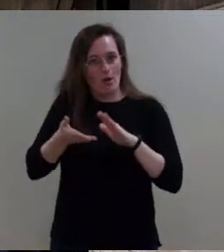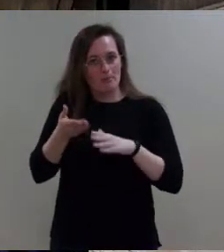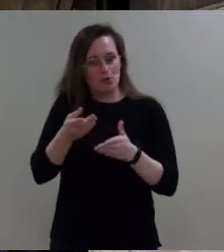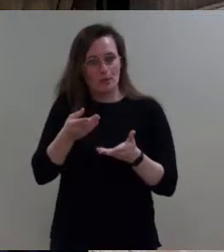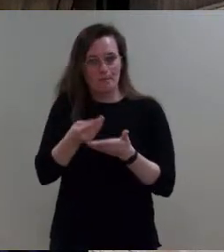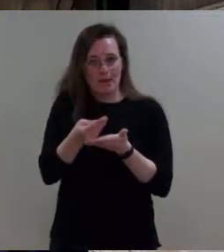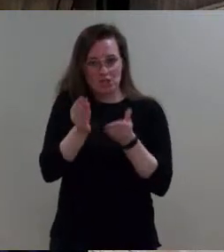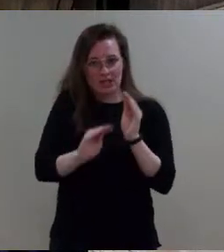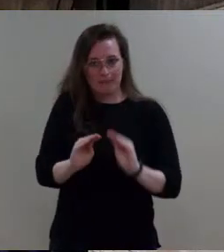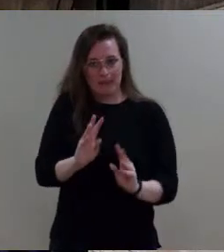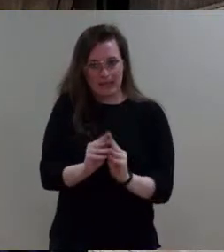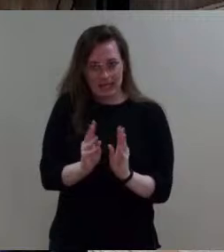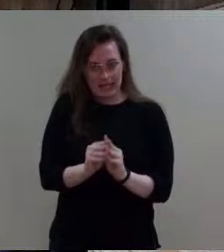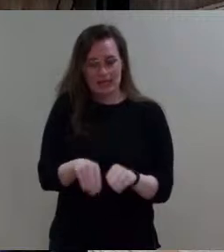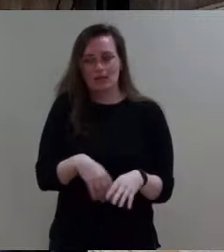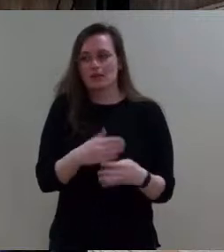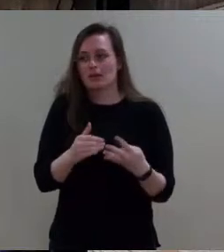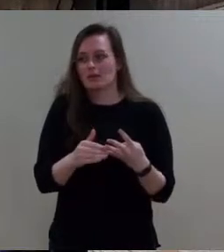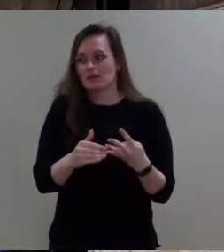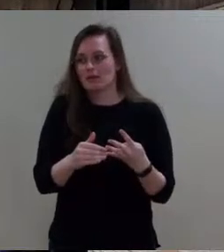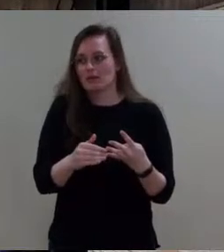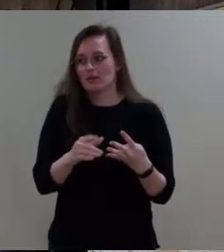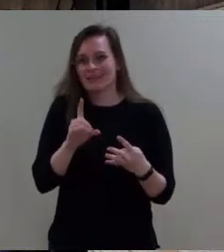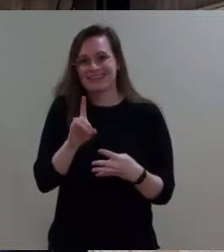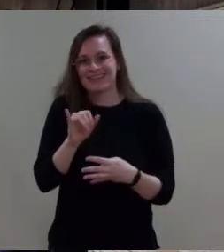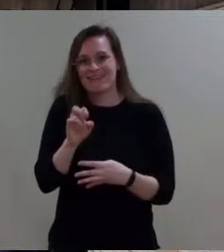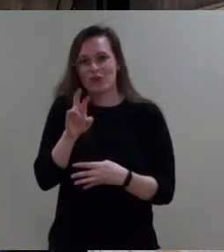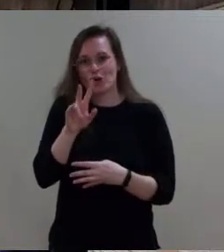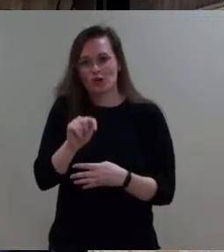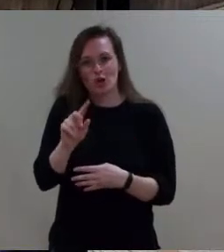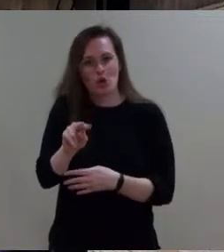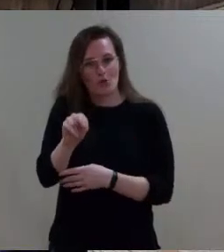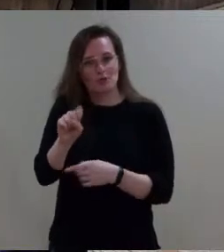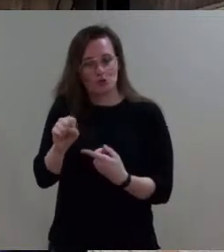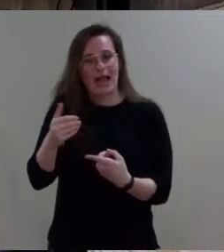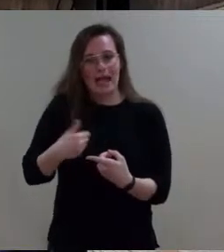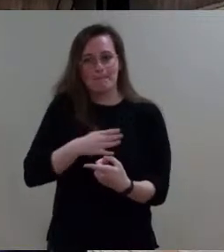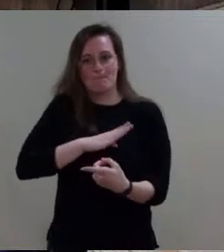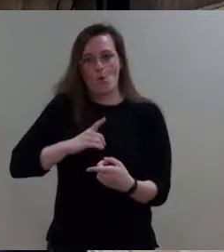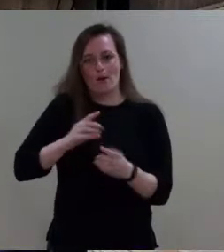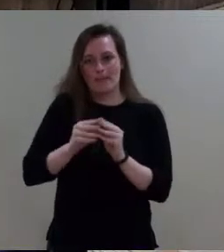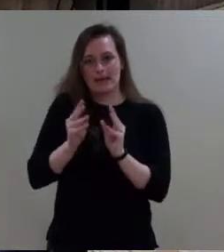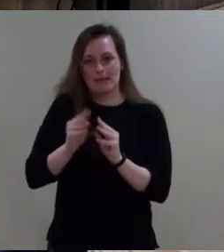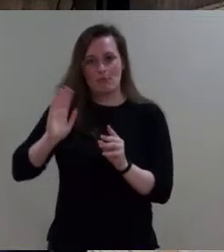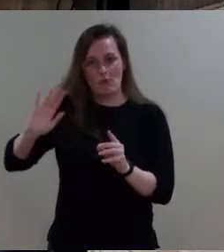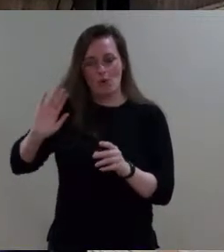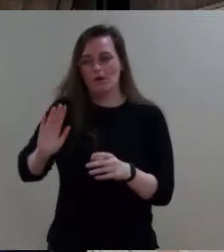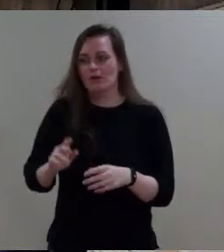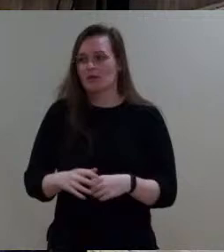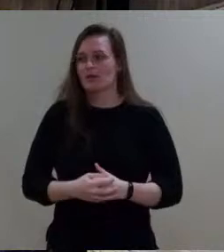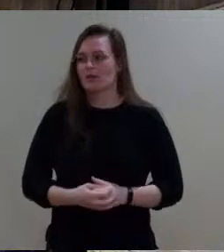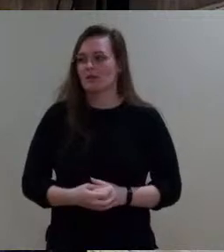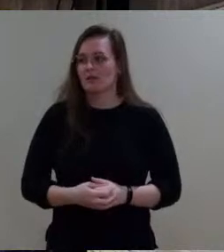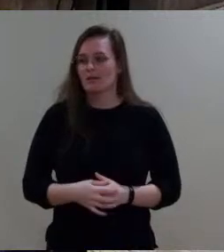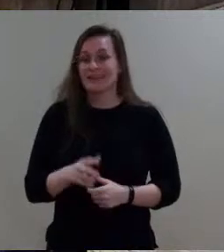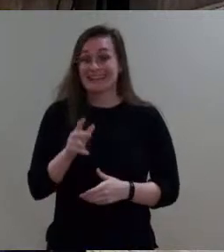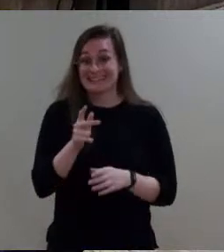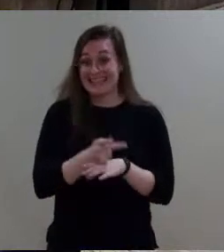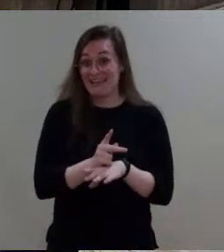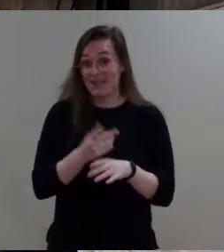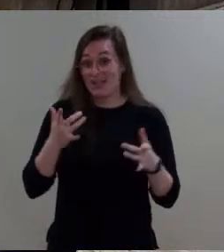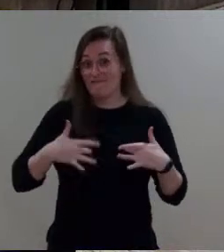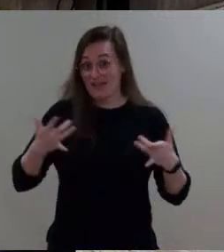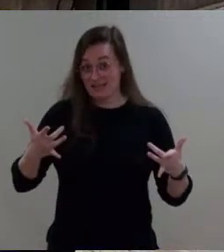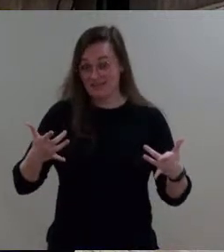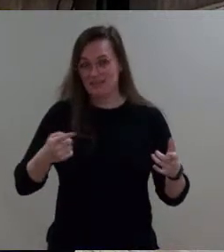28th, for the Divert Nova Scotia, there was a board meeting. Going into Kentville's events,